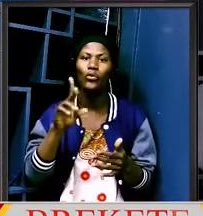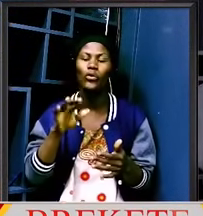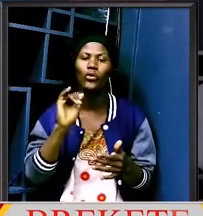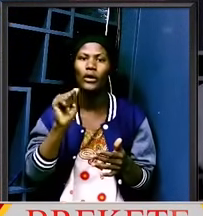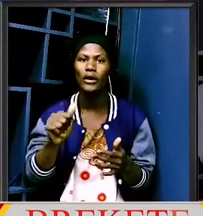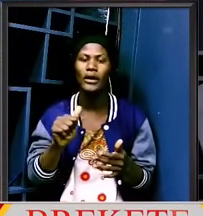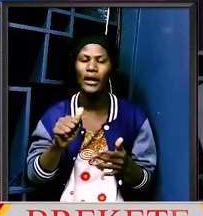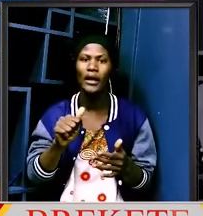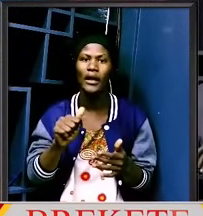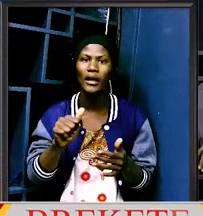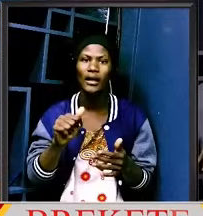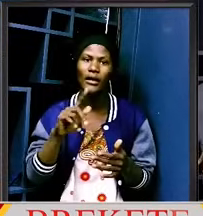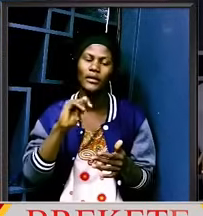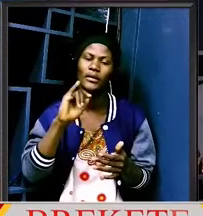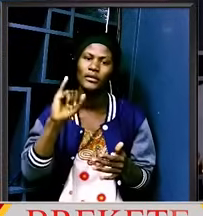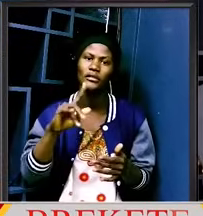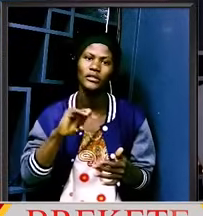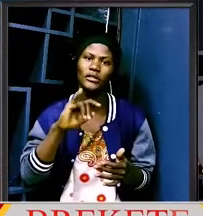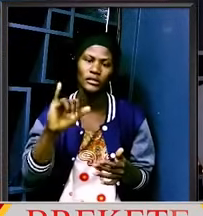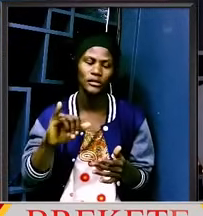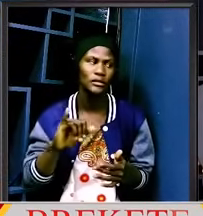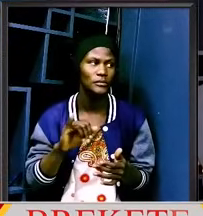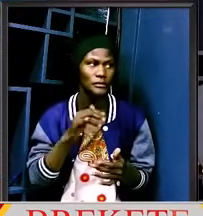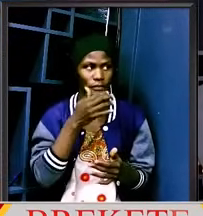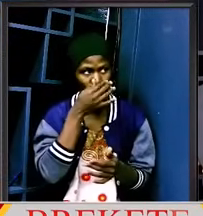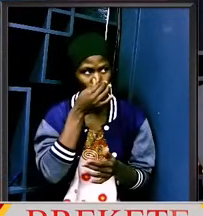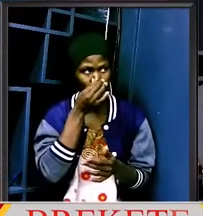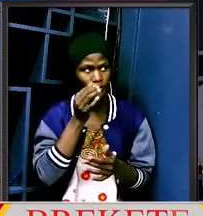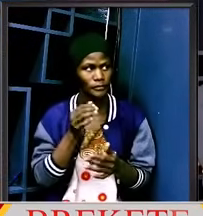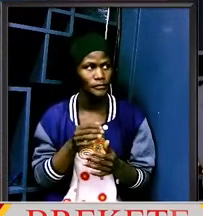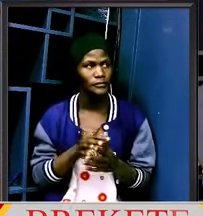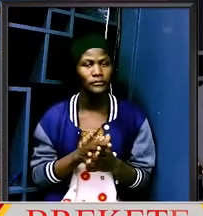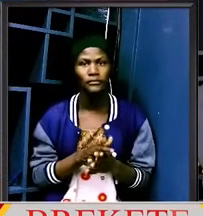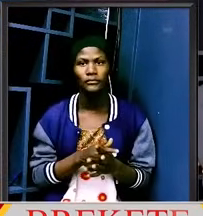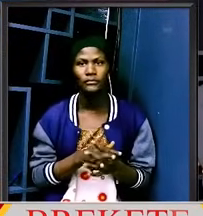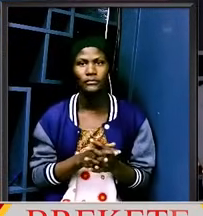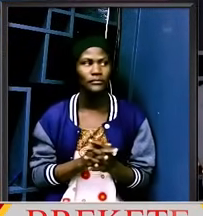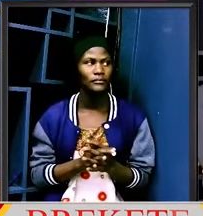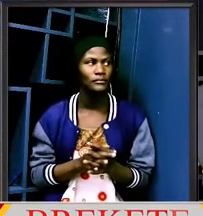your own fire incidents resemble that of Titi.